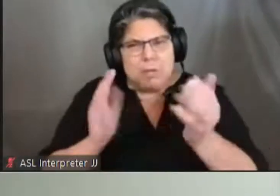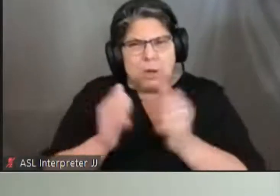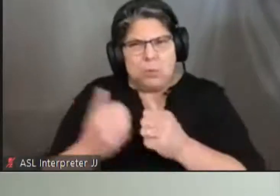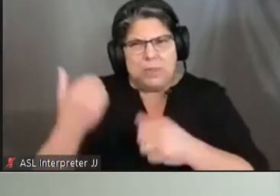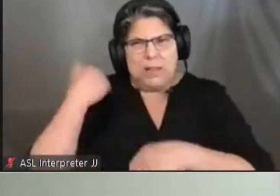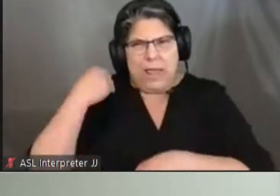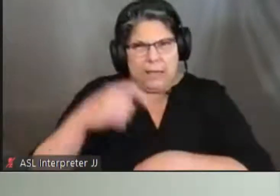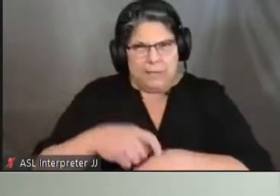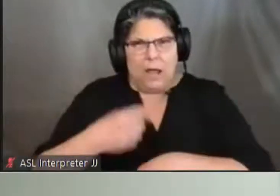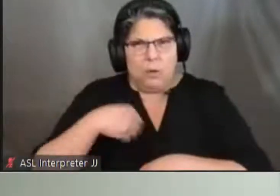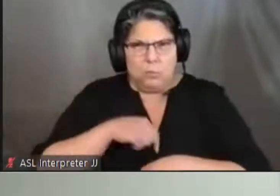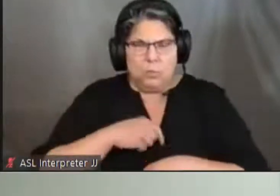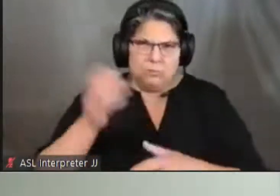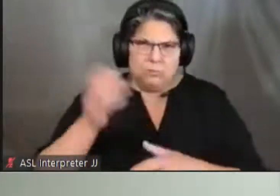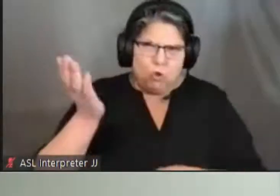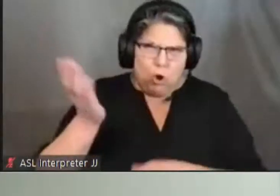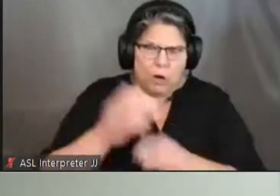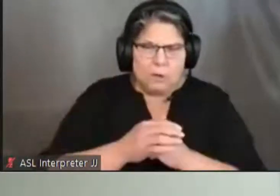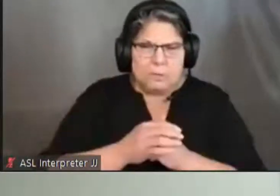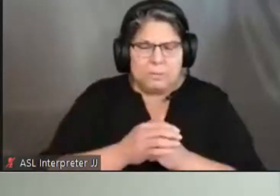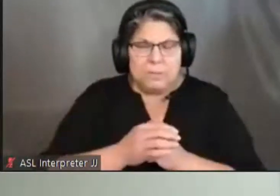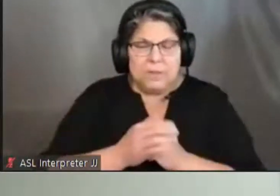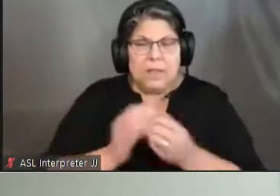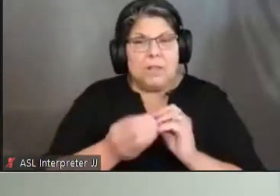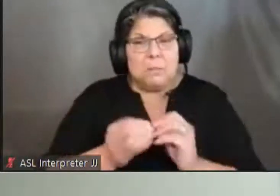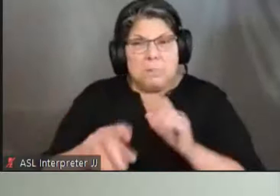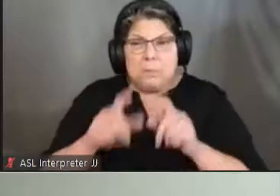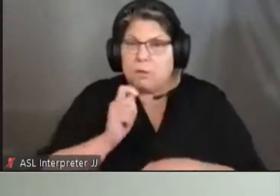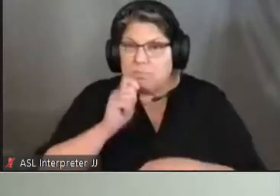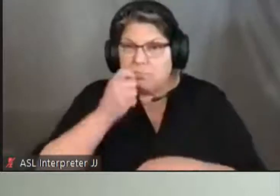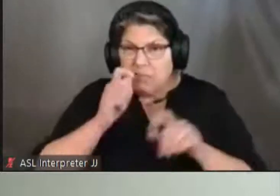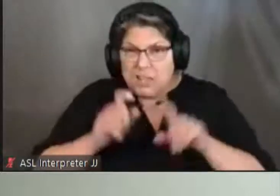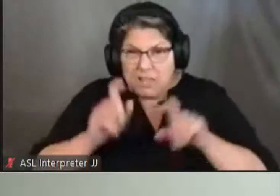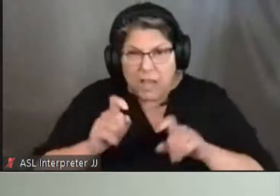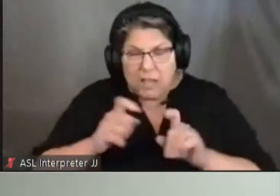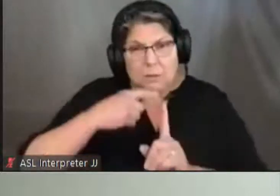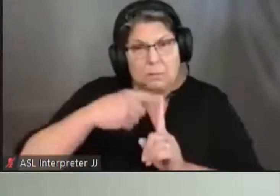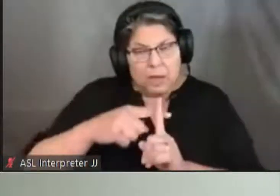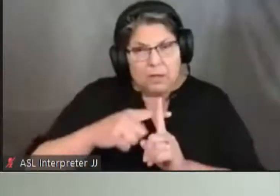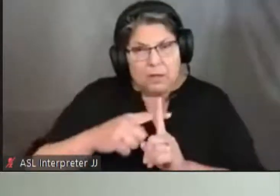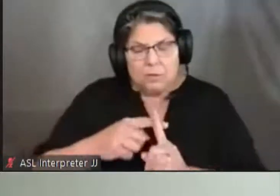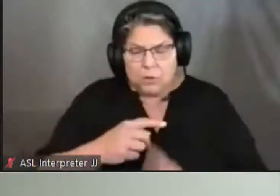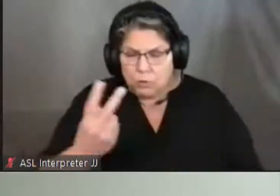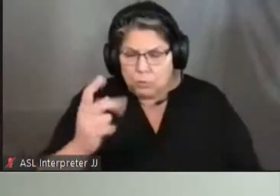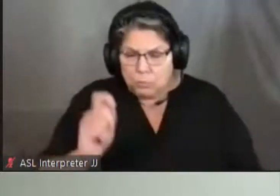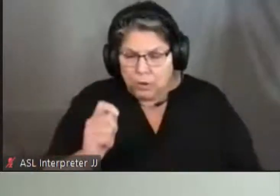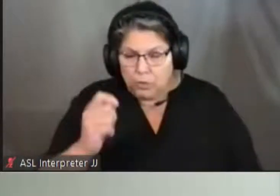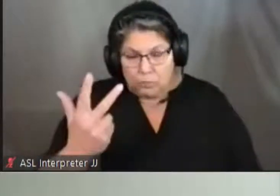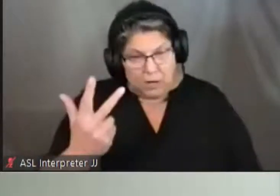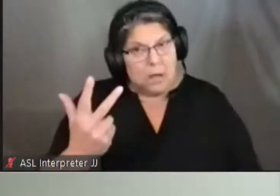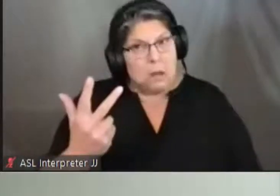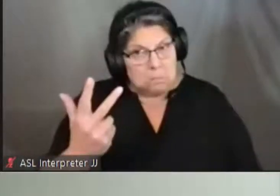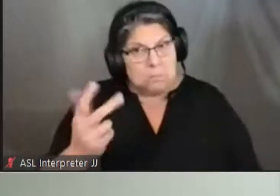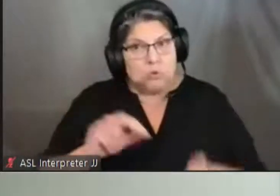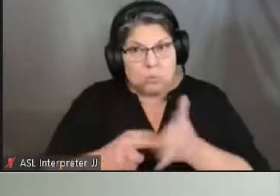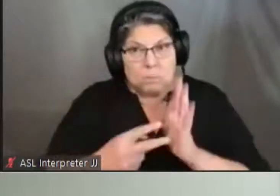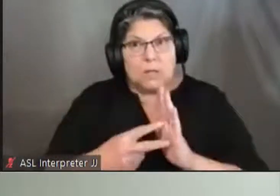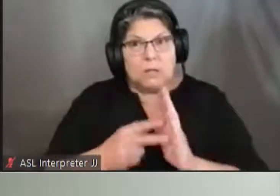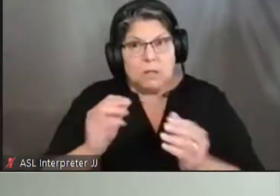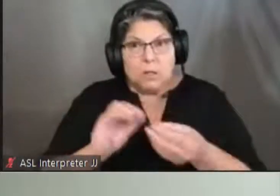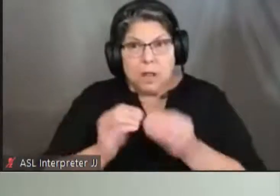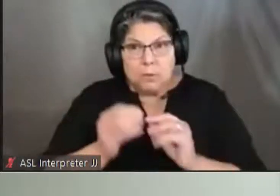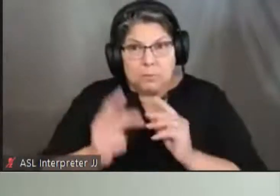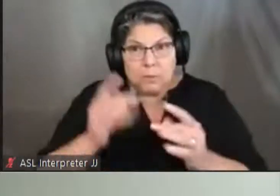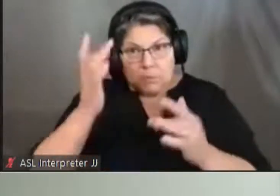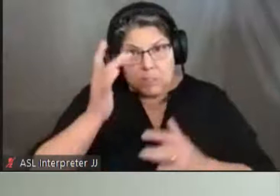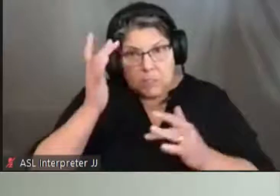talked. Positivity rate is 2.3% at this point. Our cases are slowly decreasing.